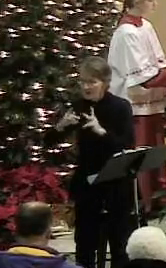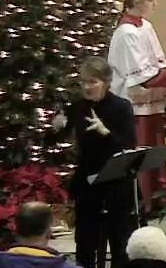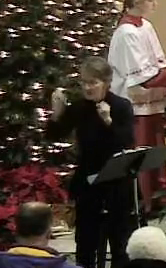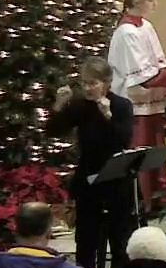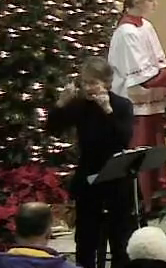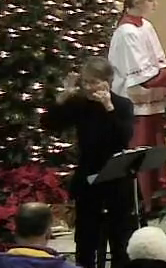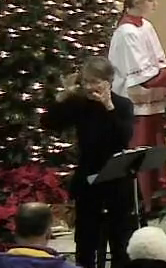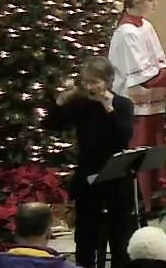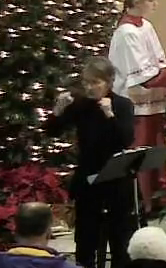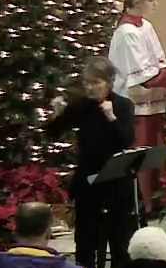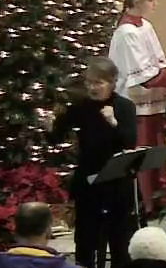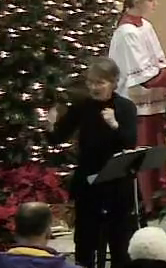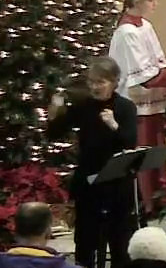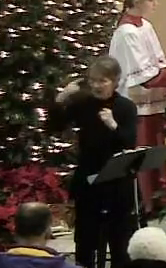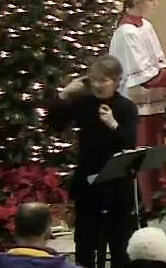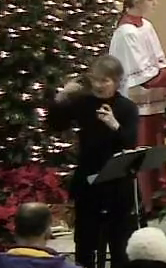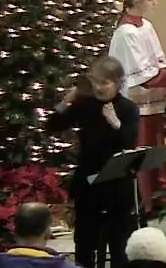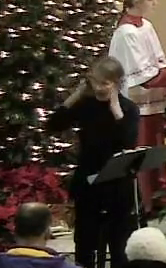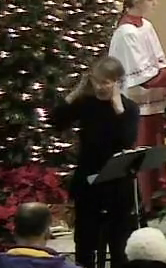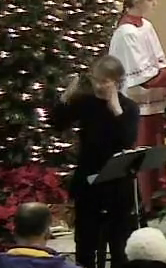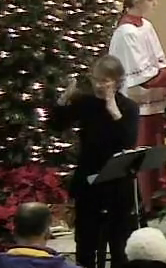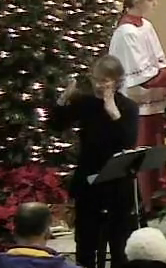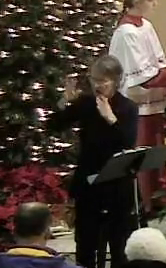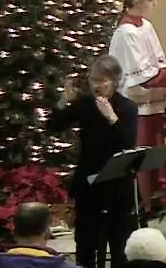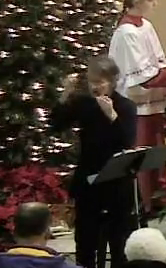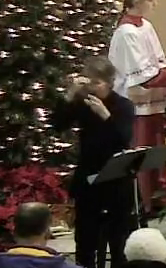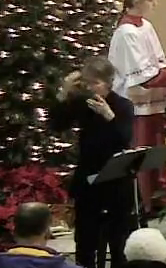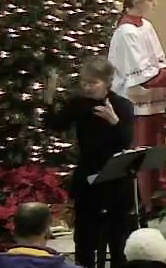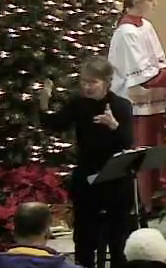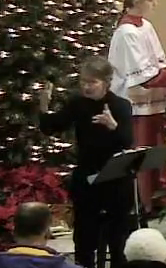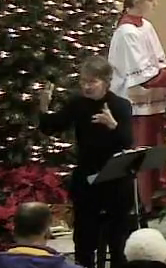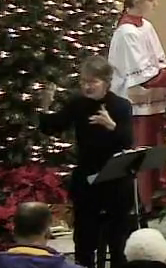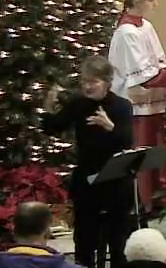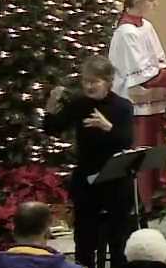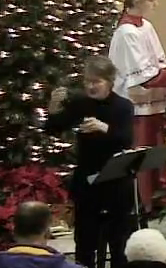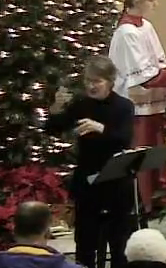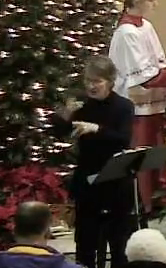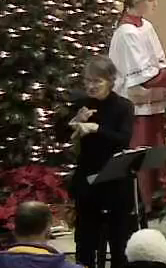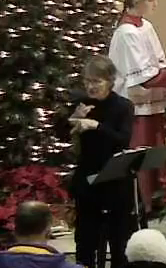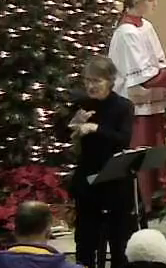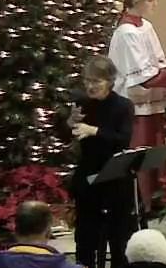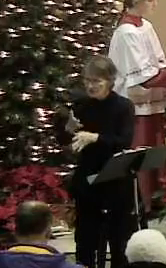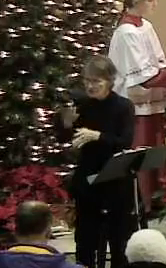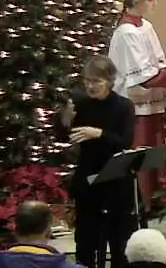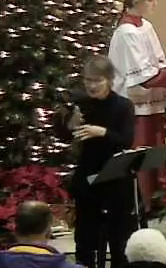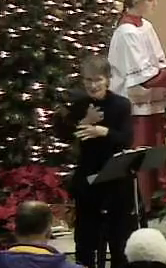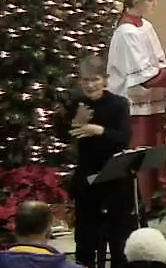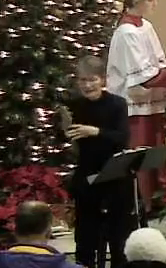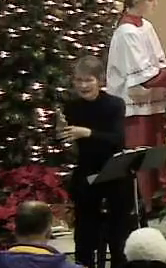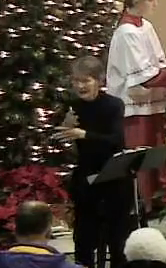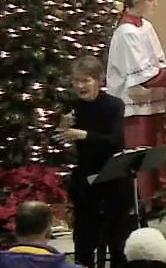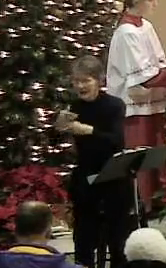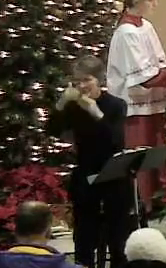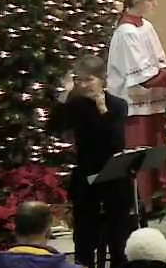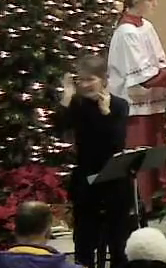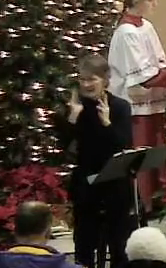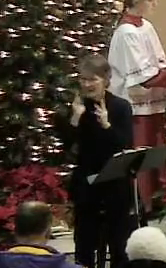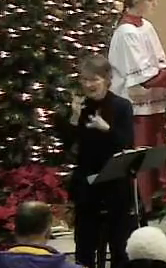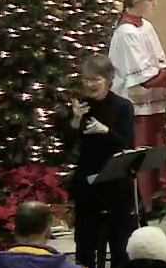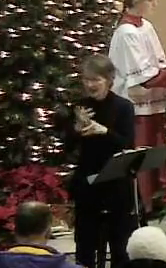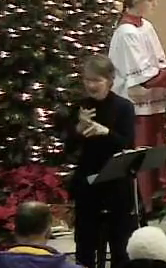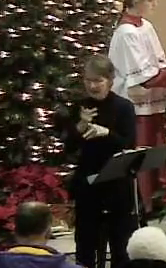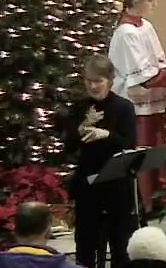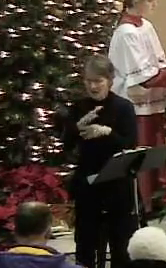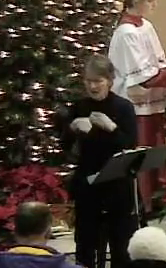amazed by what had been told them by the shepherds. And Mary kept all these things, reflecting on them in